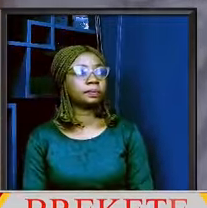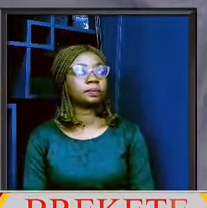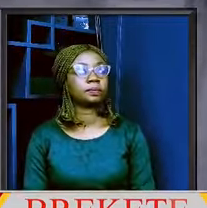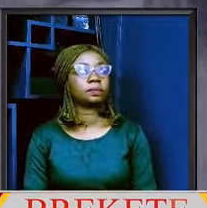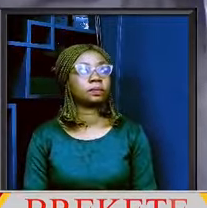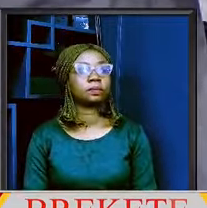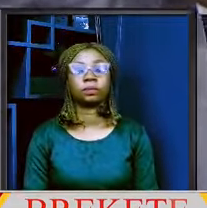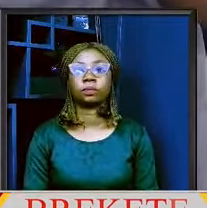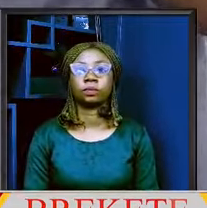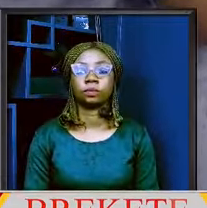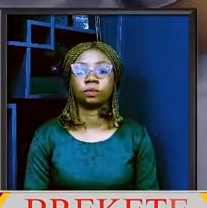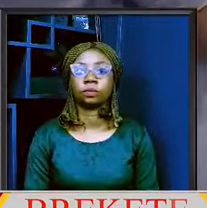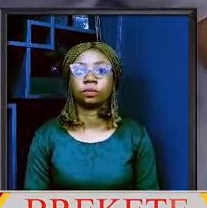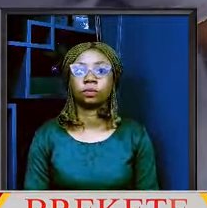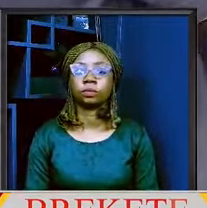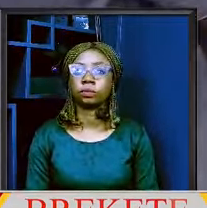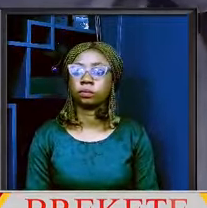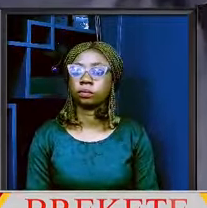You know,